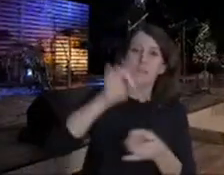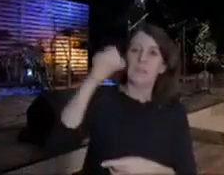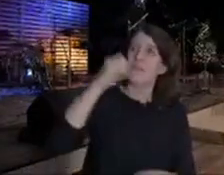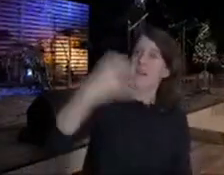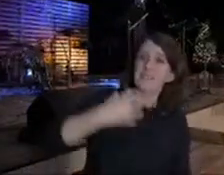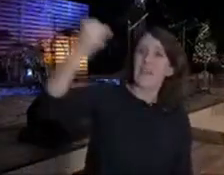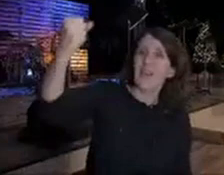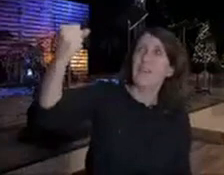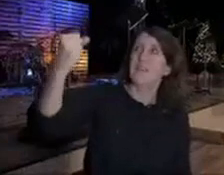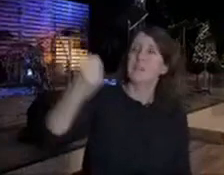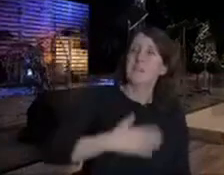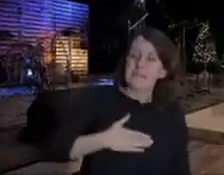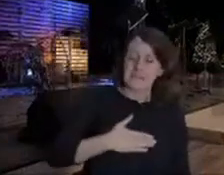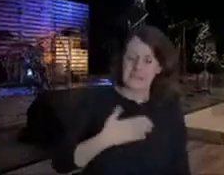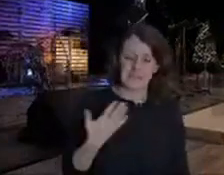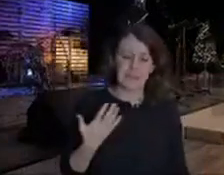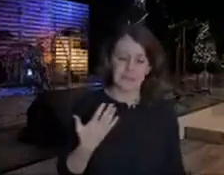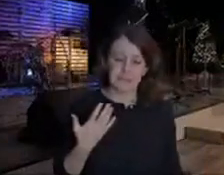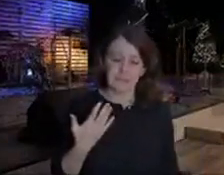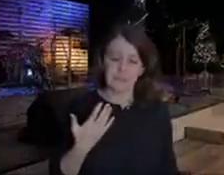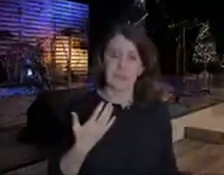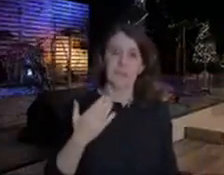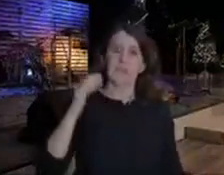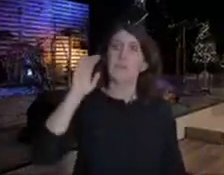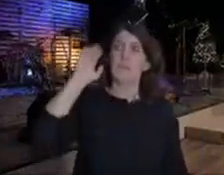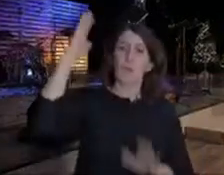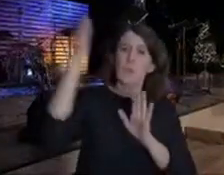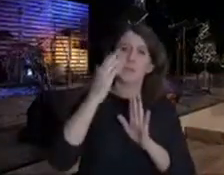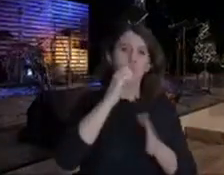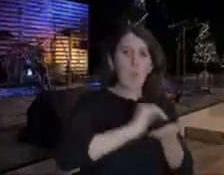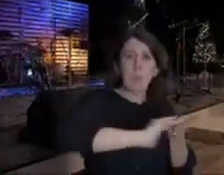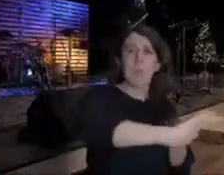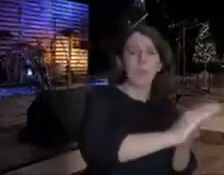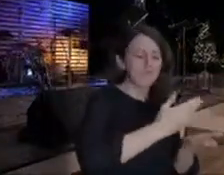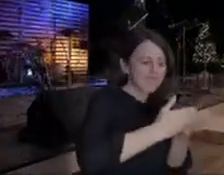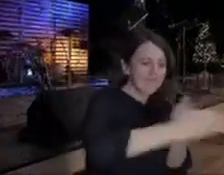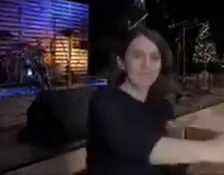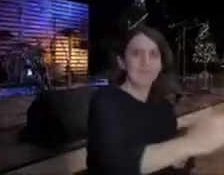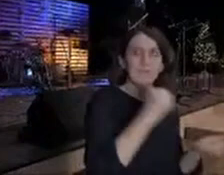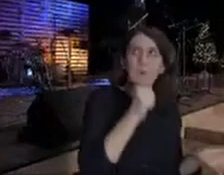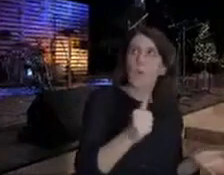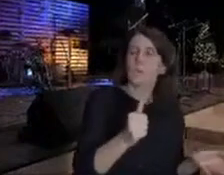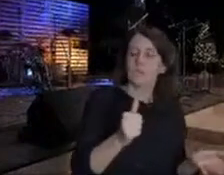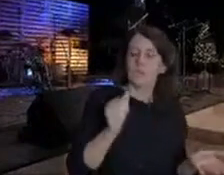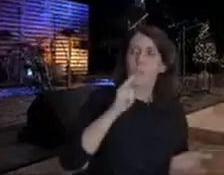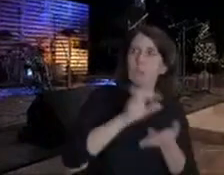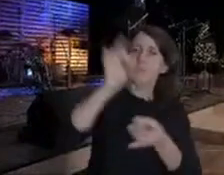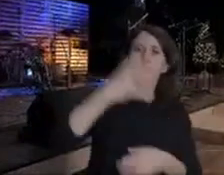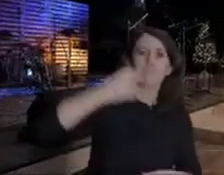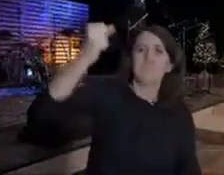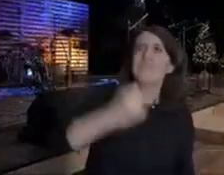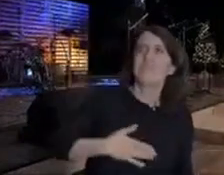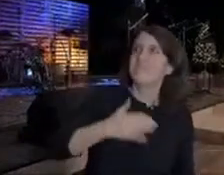him. Amen, amen. Right? We have it says, "Don't cast me away from your presence, or take your Holy Spirit from me."